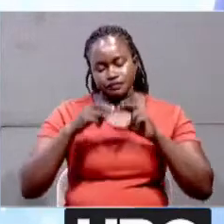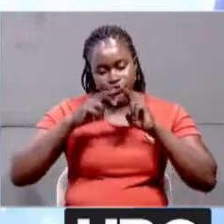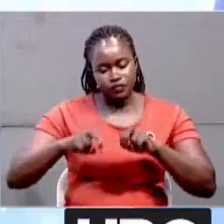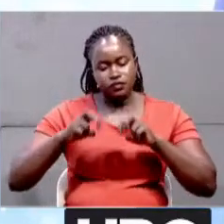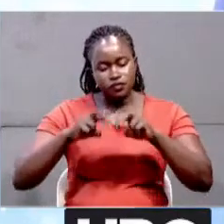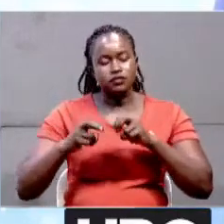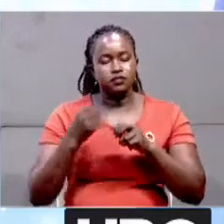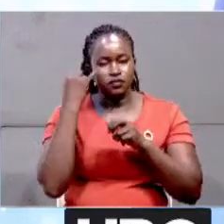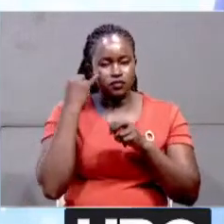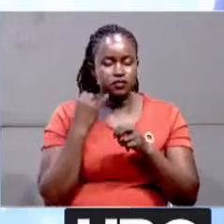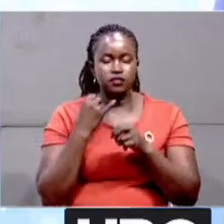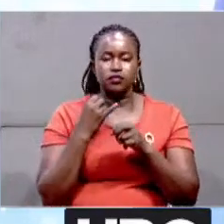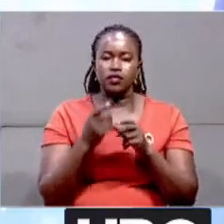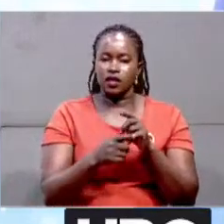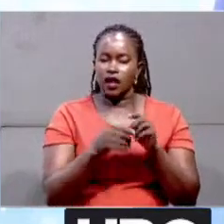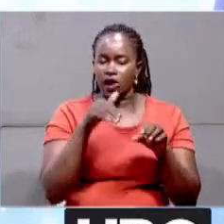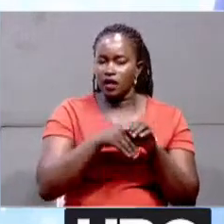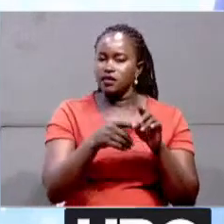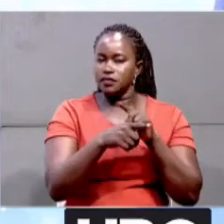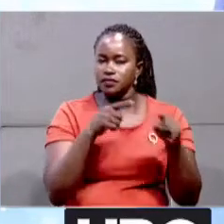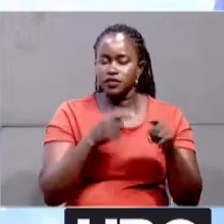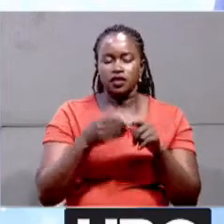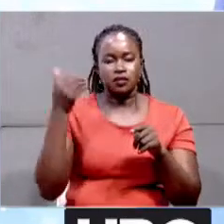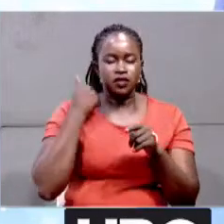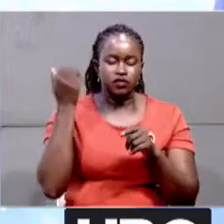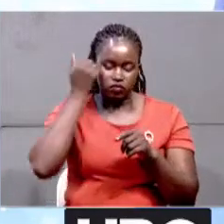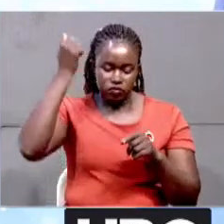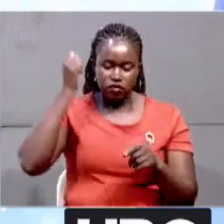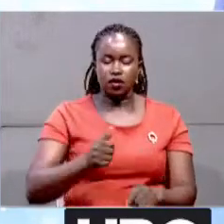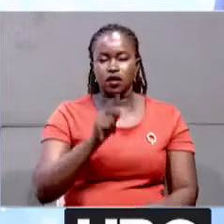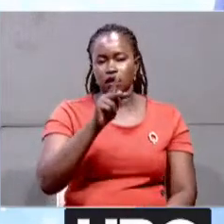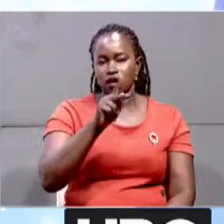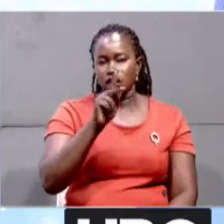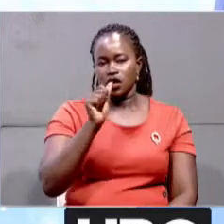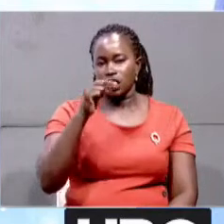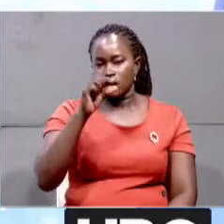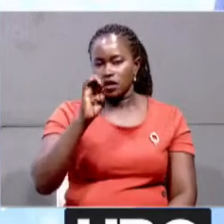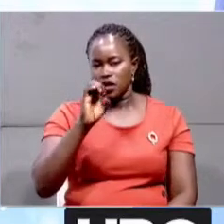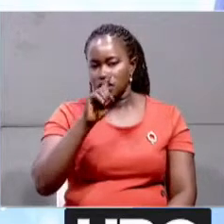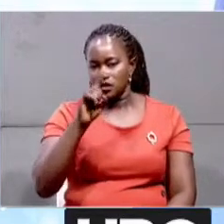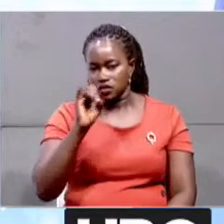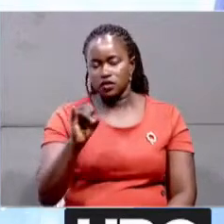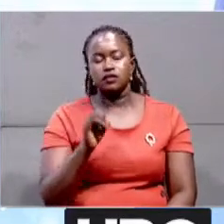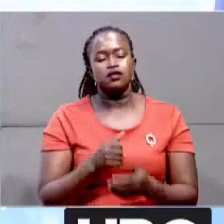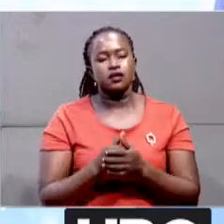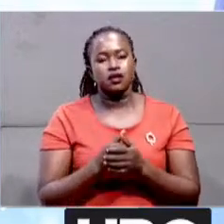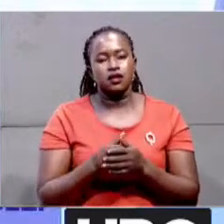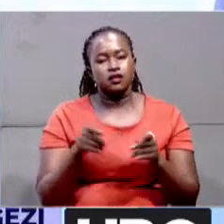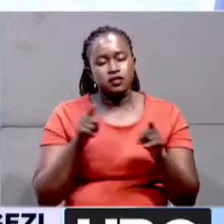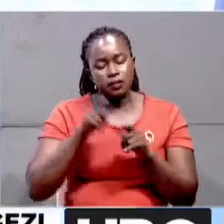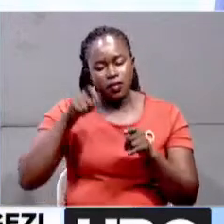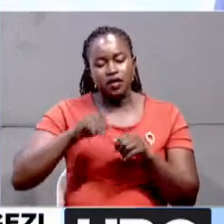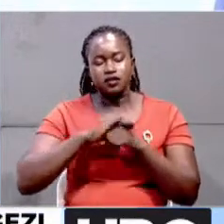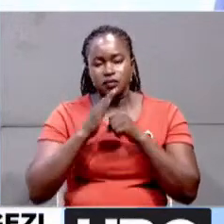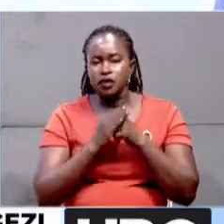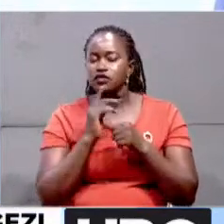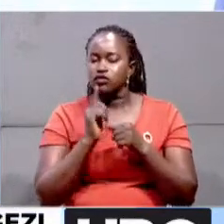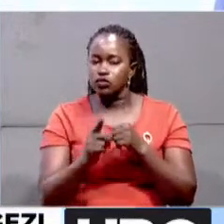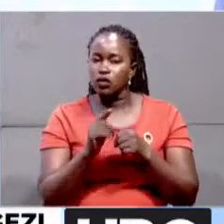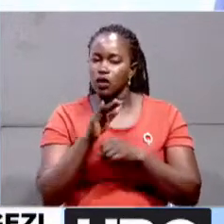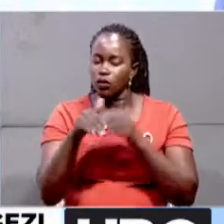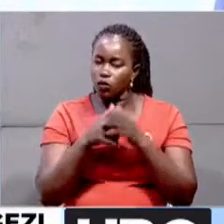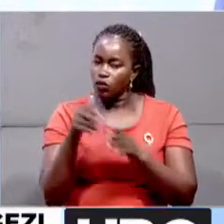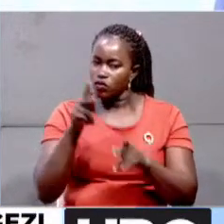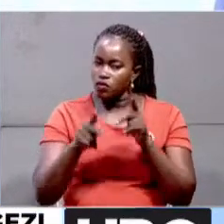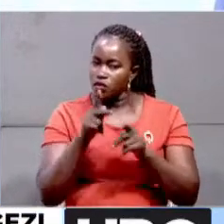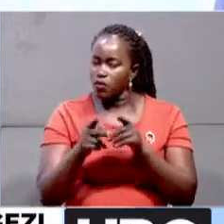stay in concrete investigations in the murder of the late prosecutor Joan Kagezi, no matter the time it will take to ensure perpetrators of her demise are brought